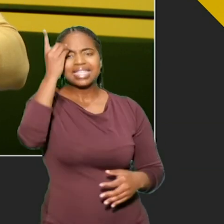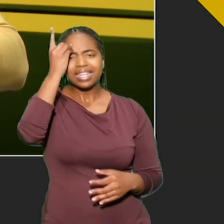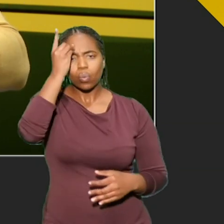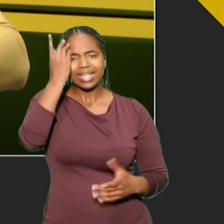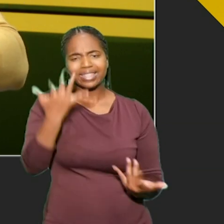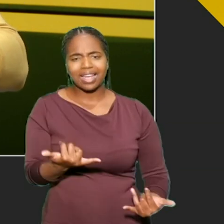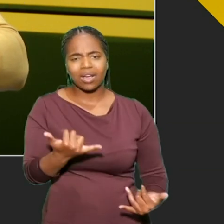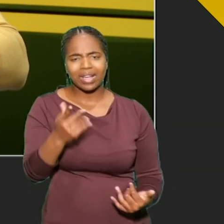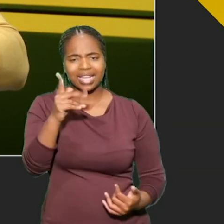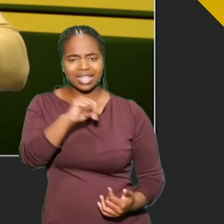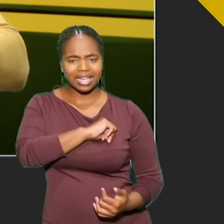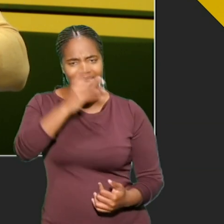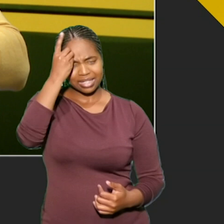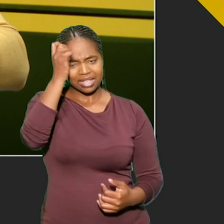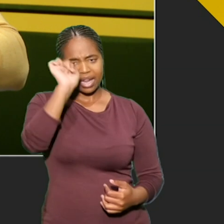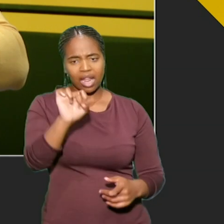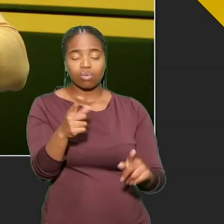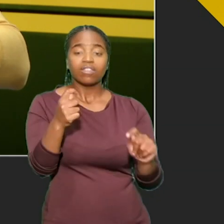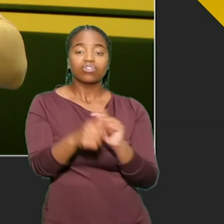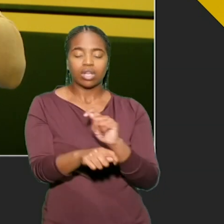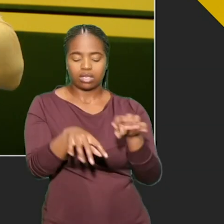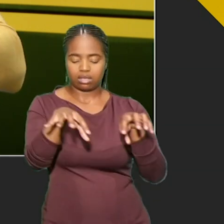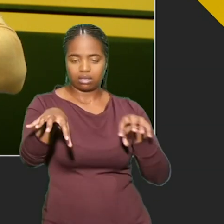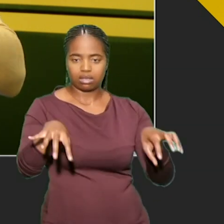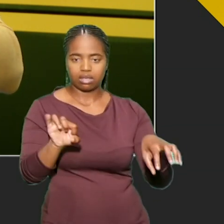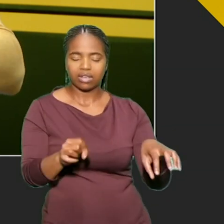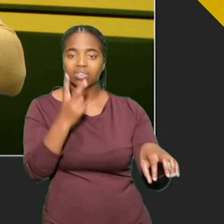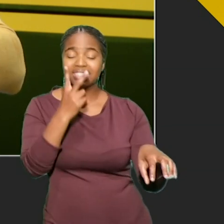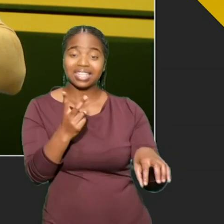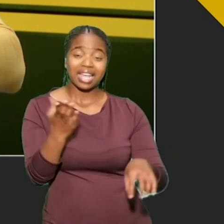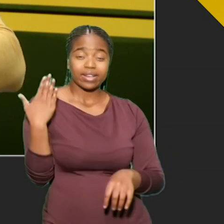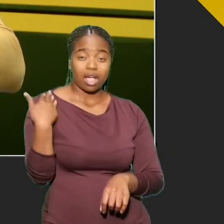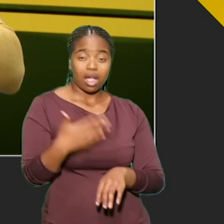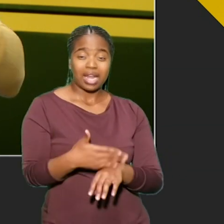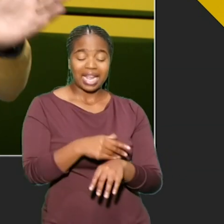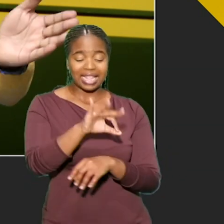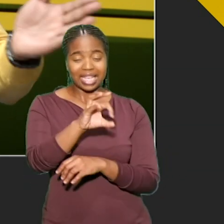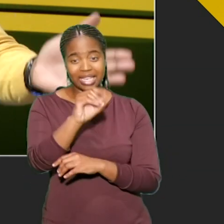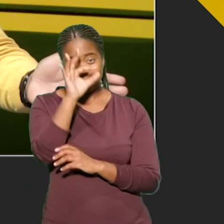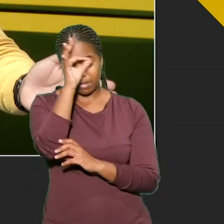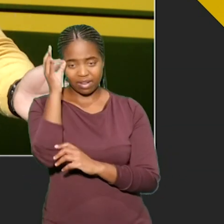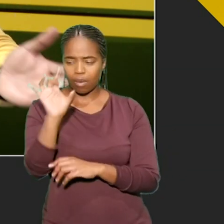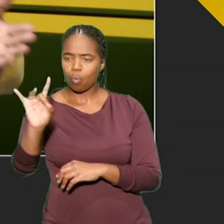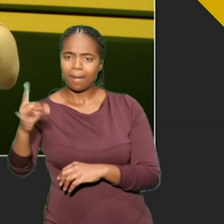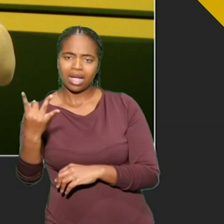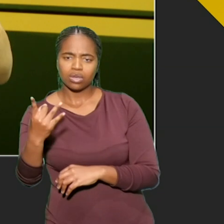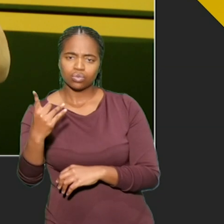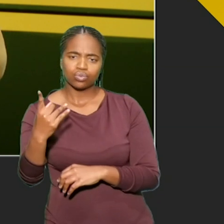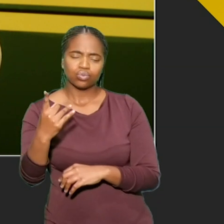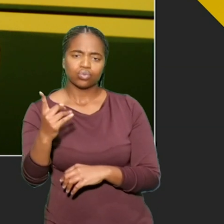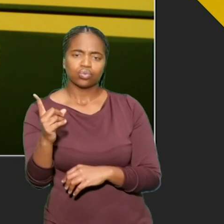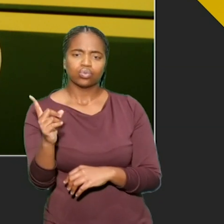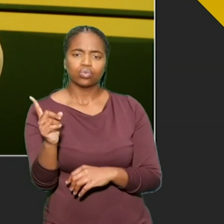recently has changed how the city is in terms of movement. Upeguti, previously, it would take you 30 minutes to Promelokshin from Gwamashu to go to